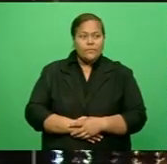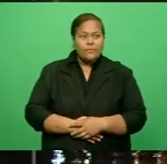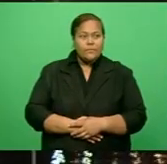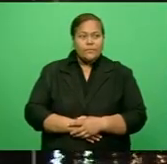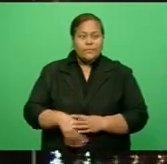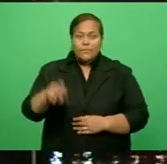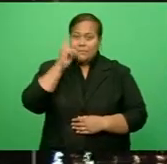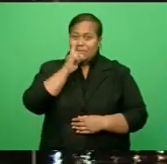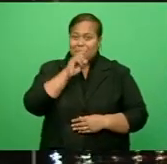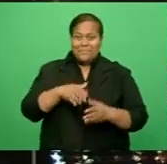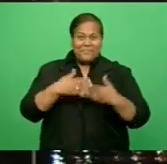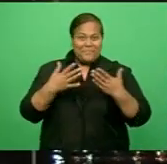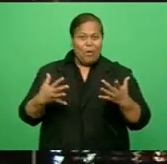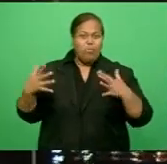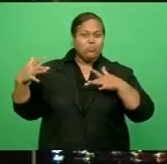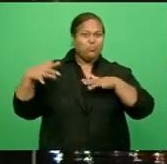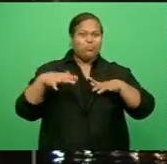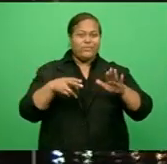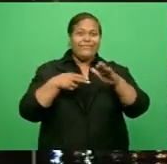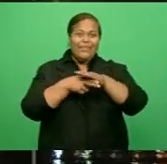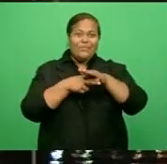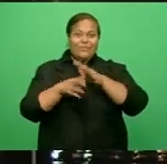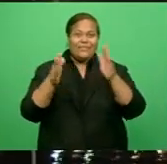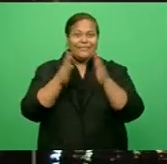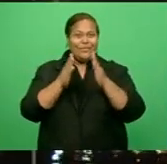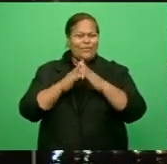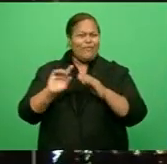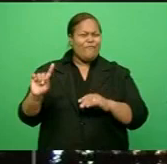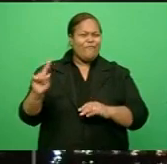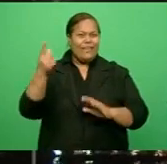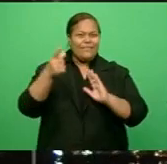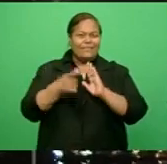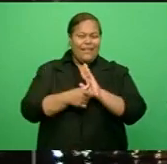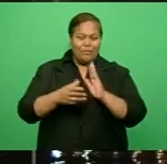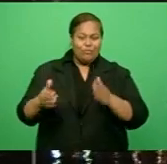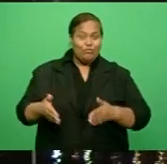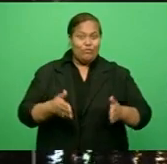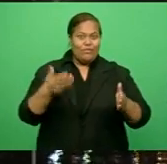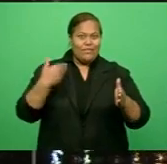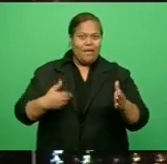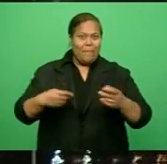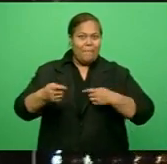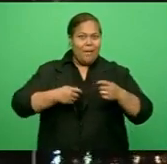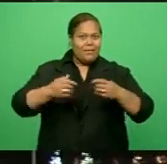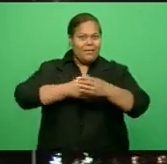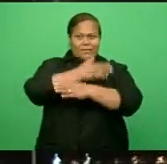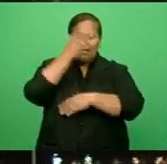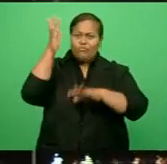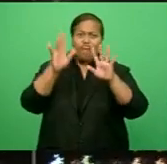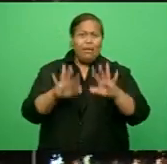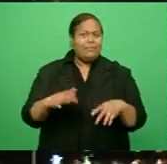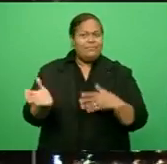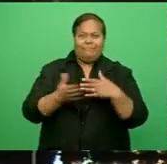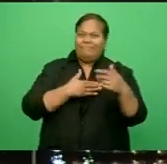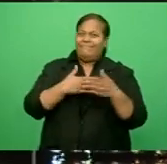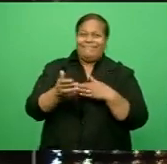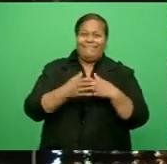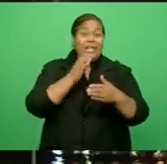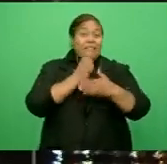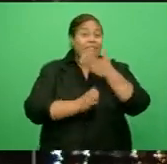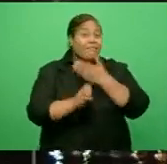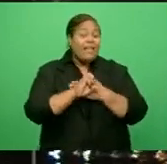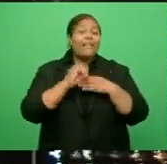People turned out in numbers in Navua town today for the first ever Riverside Market Day despite the rain. The event, organised by the